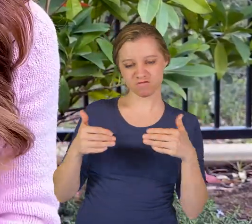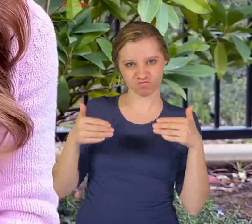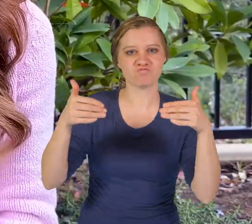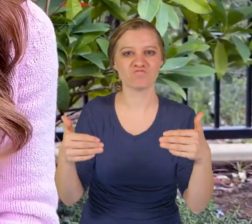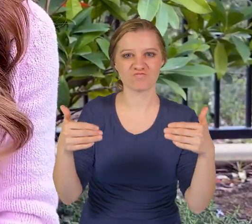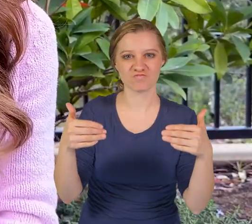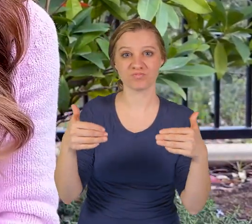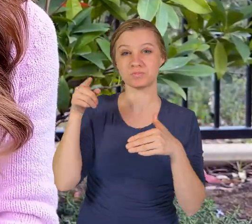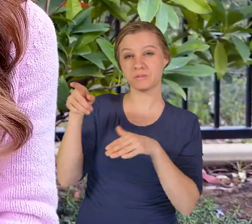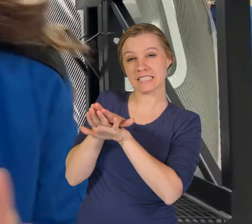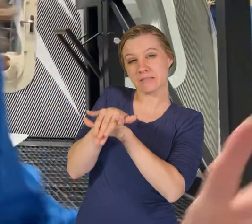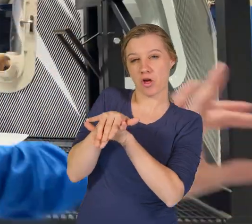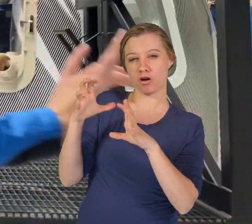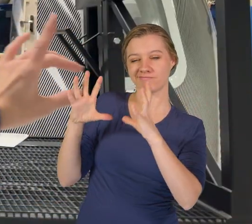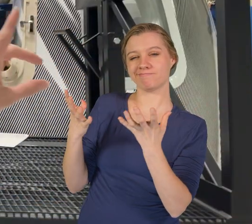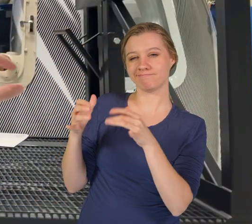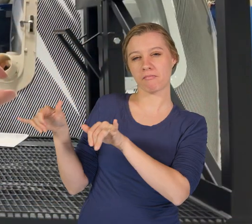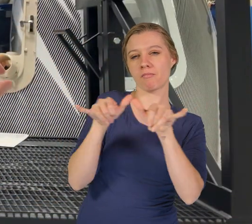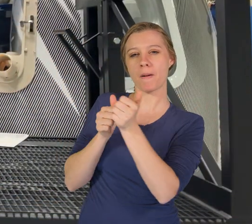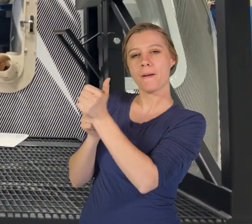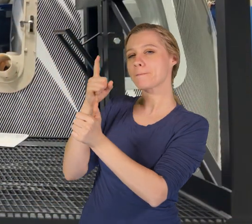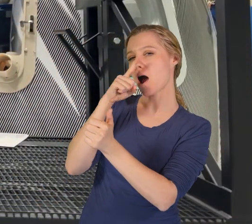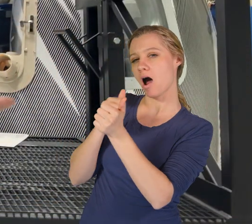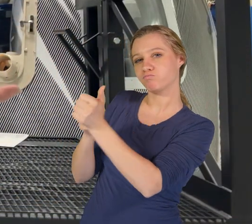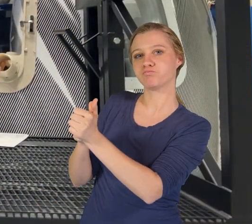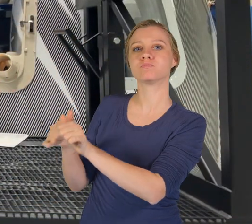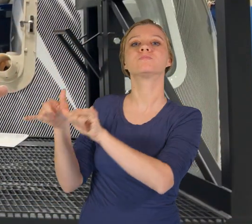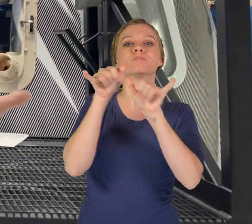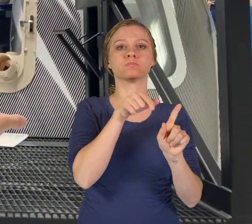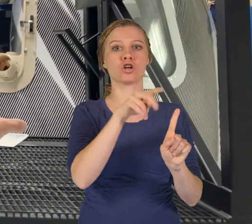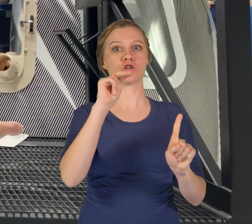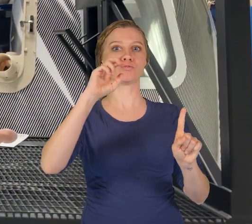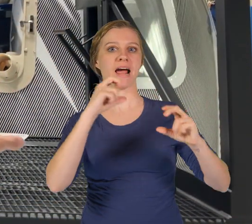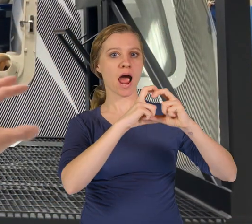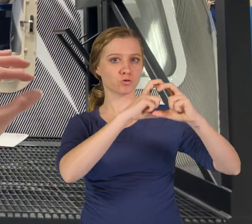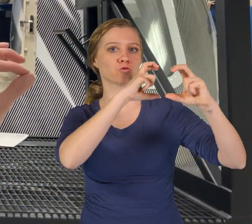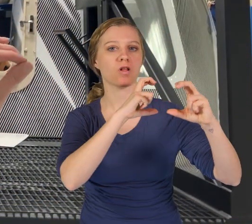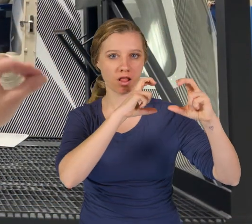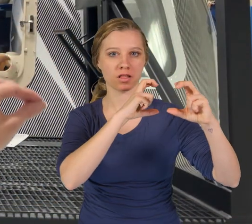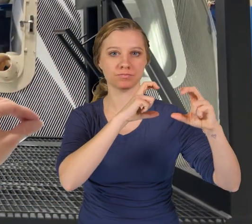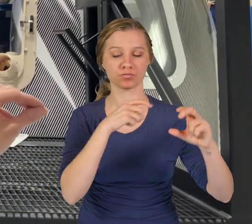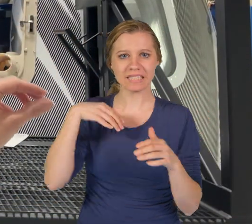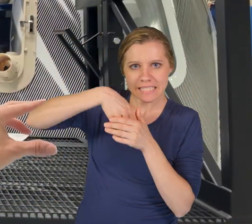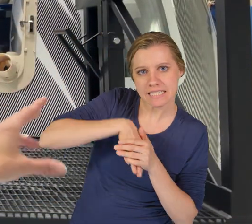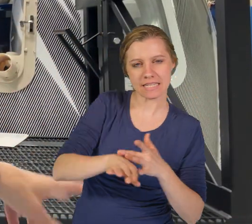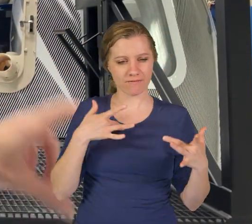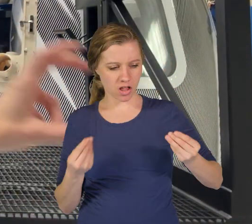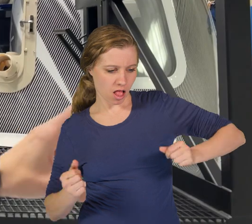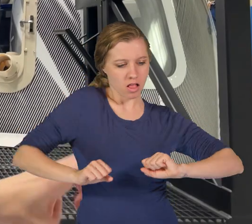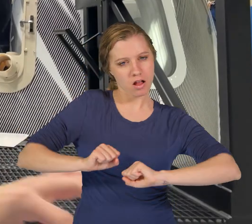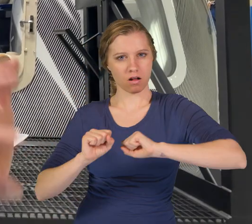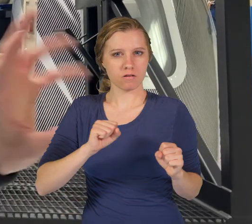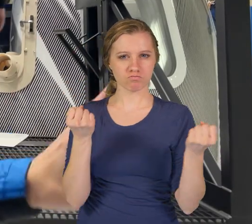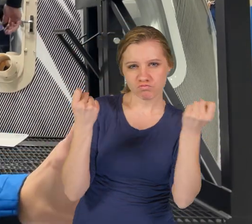headed to the next step of training. This is a simulator, so this is a mock-up, a one-to-one mock-up of the New Shepard capsule. So we